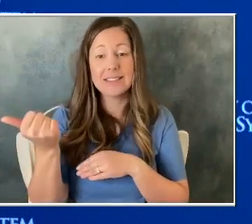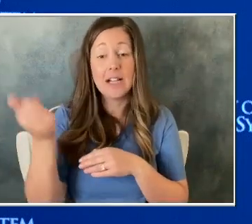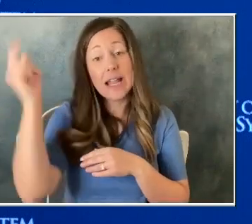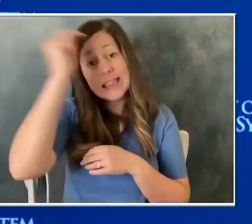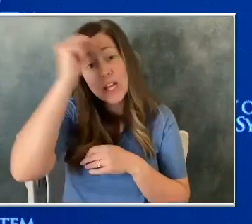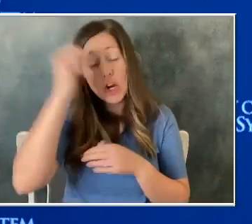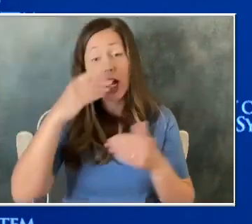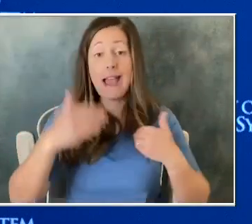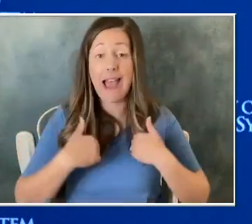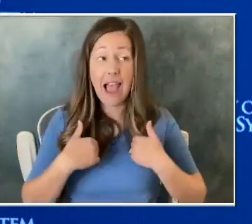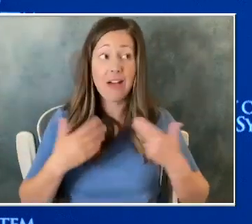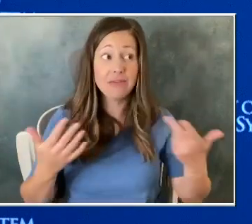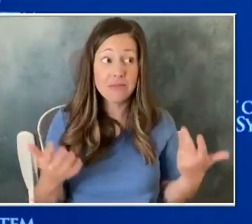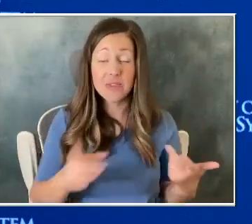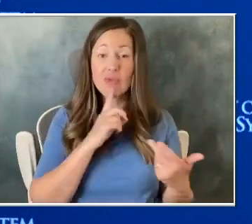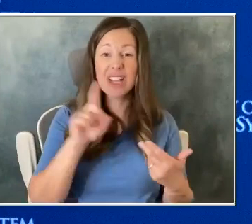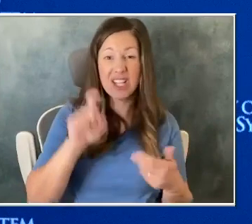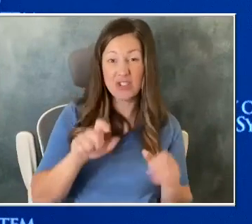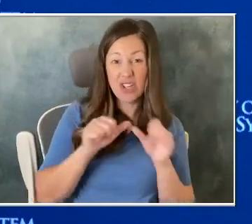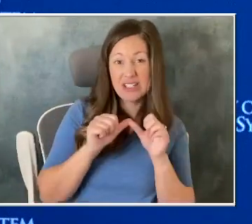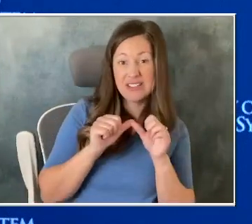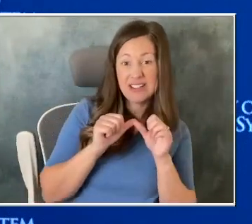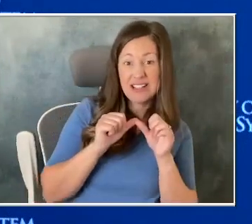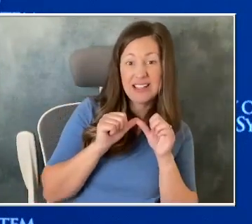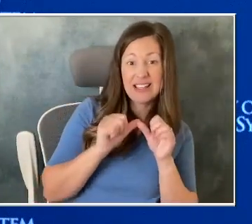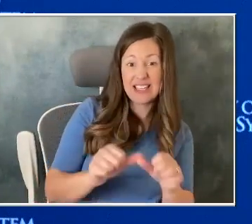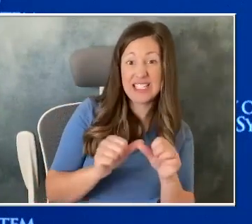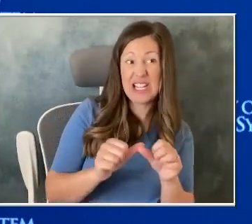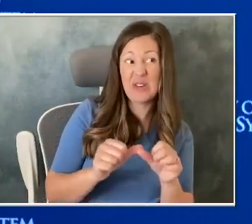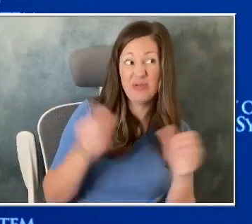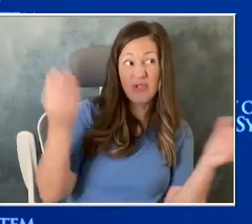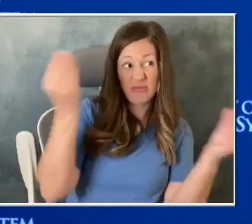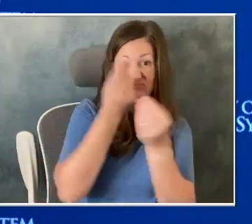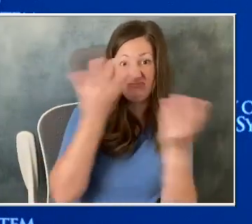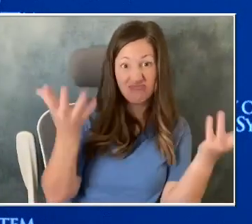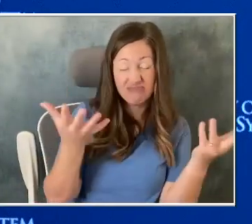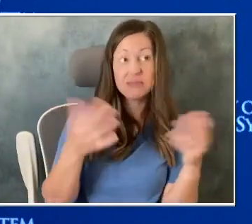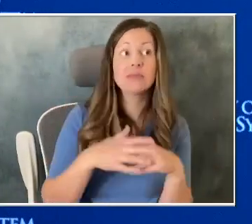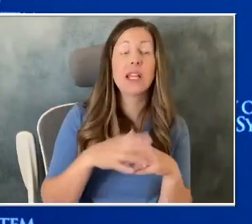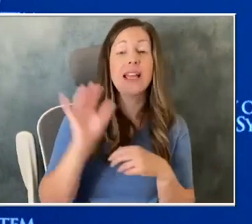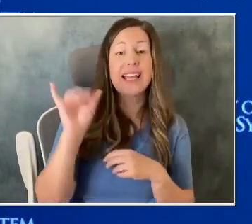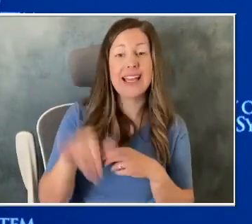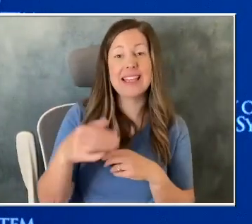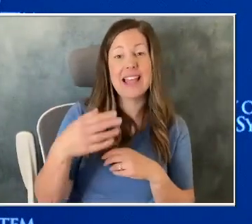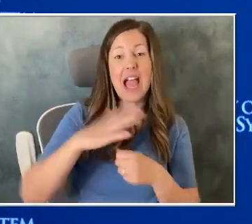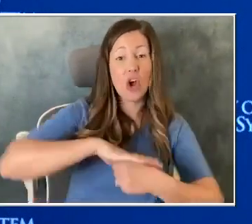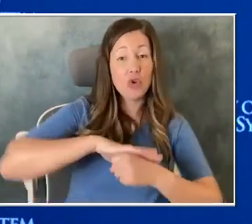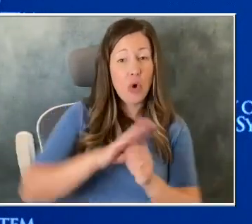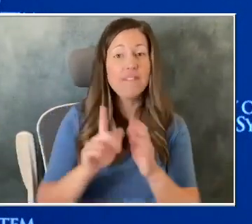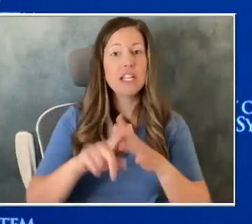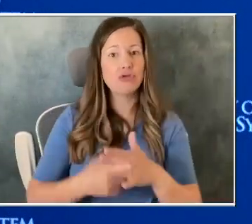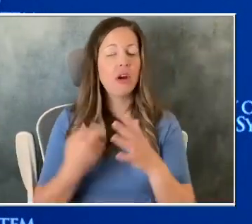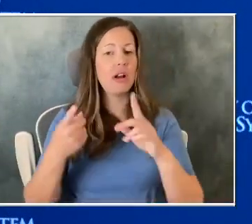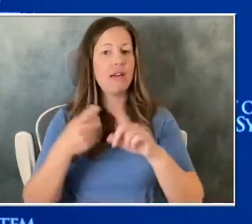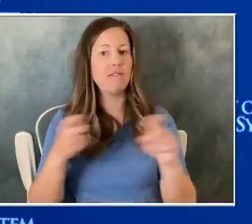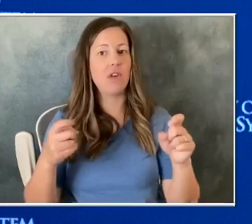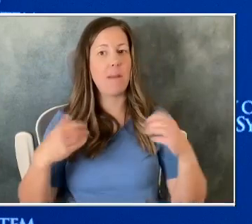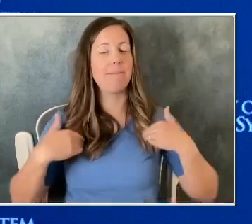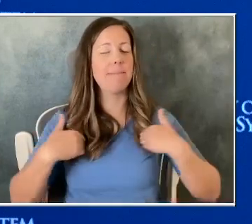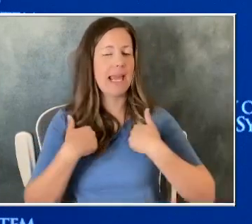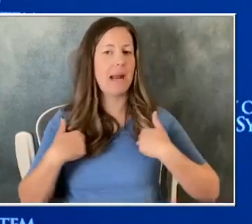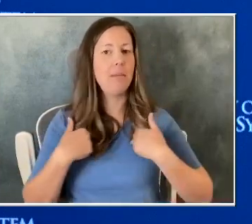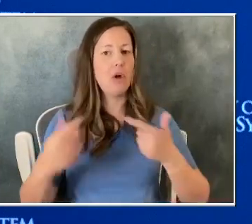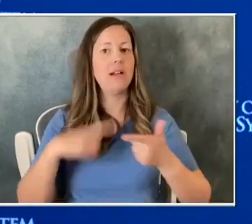have that we should continue to promote at this point in time is that the pandemic did start from spillover from an